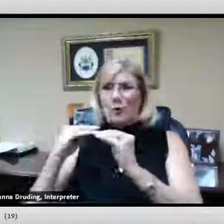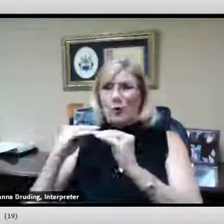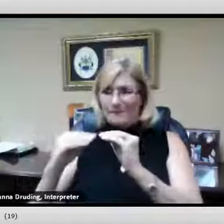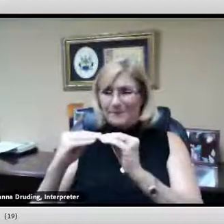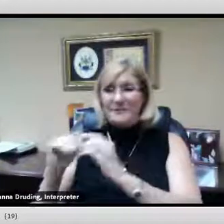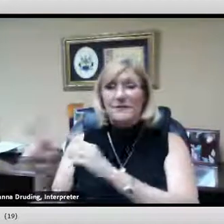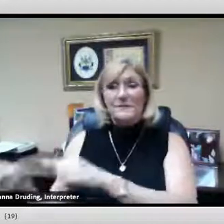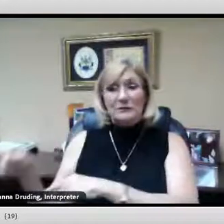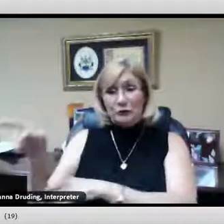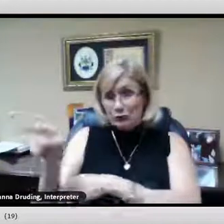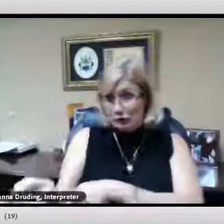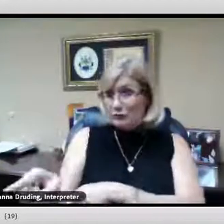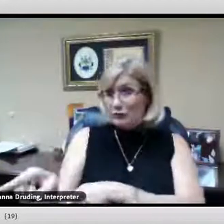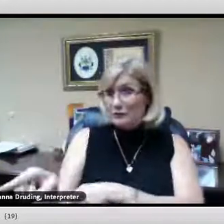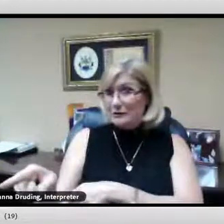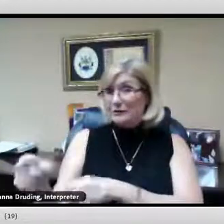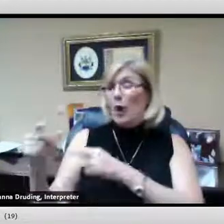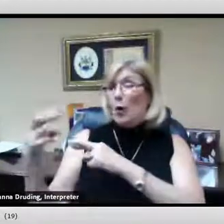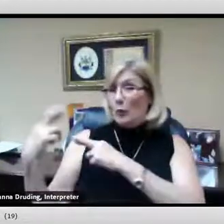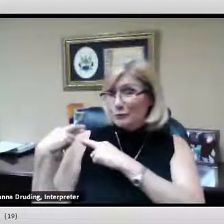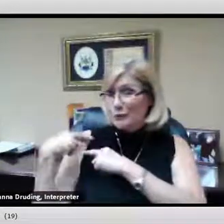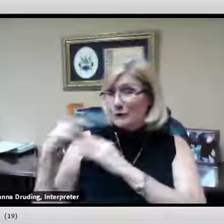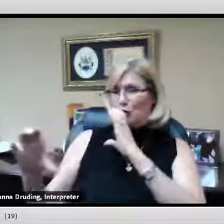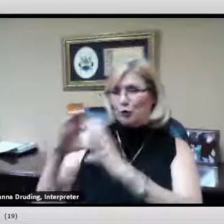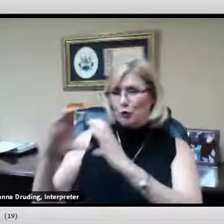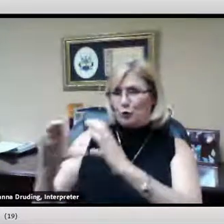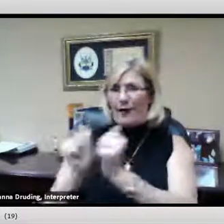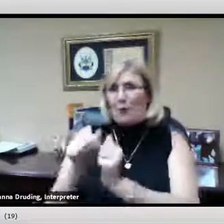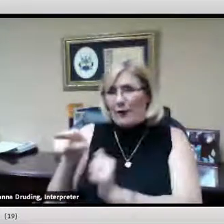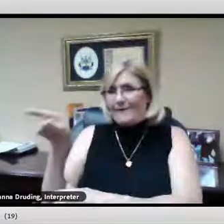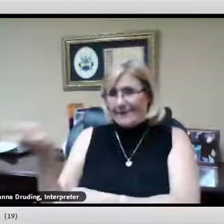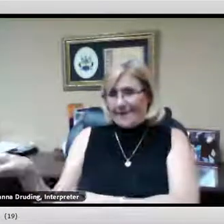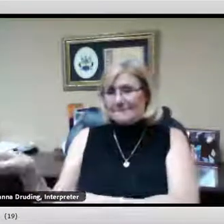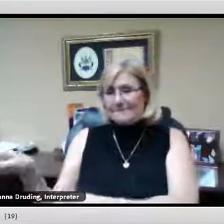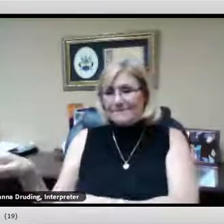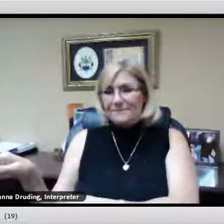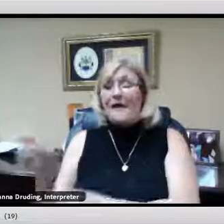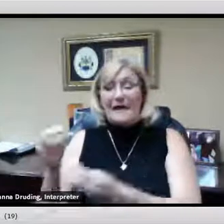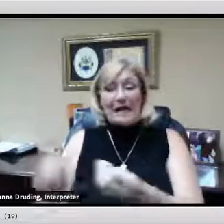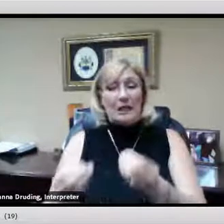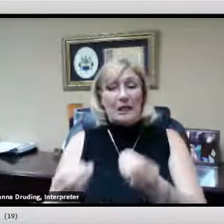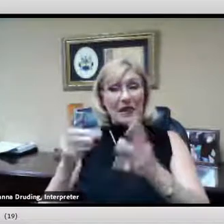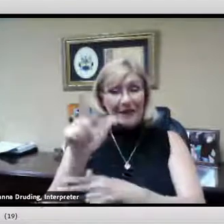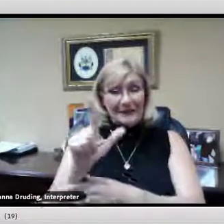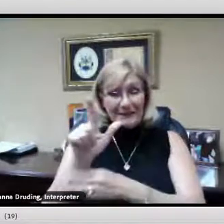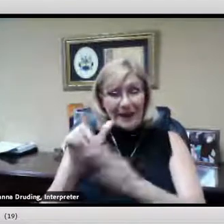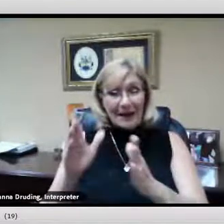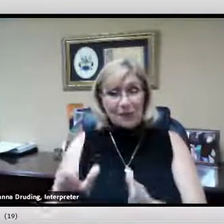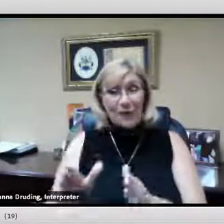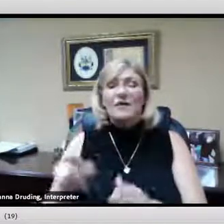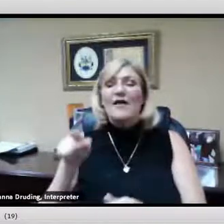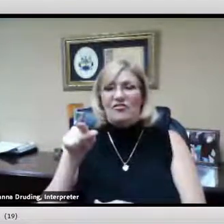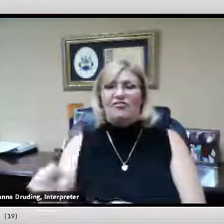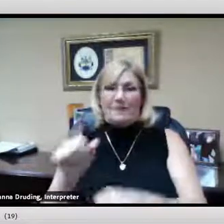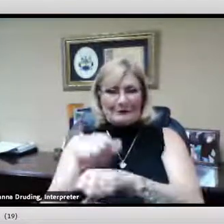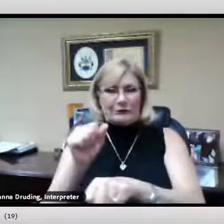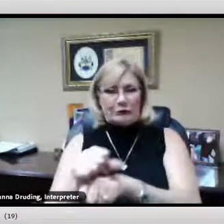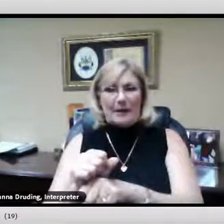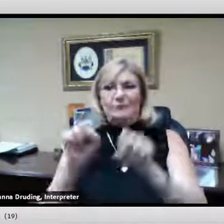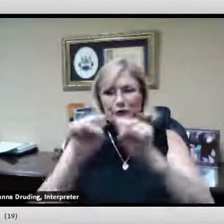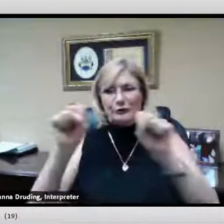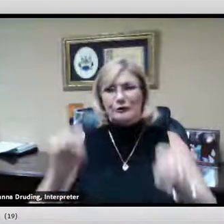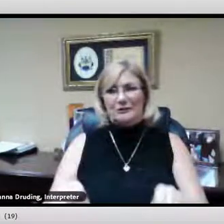she is responsible for communicating with them. That in a lot of libraries that would be the job of the systems librarian, but we